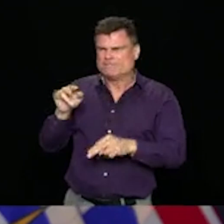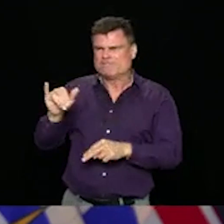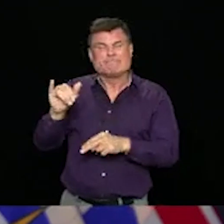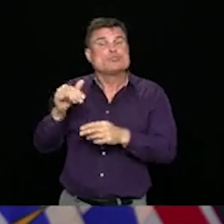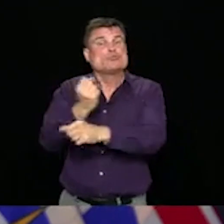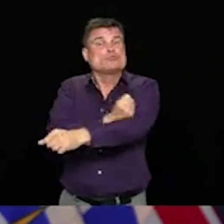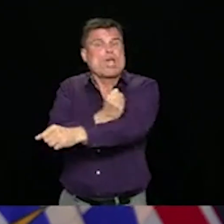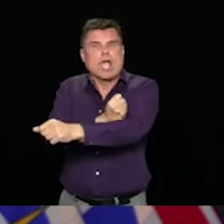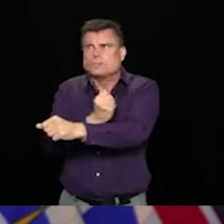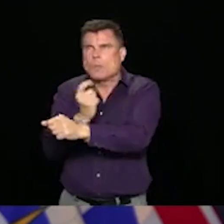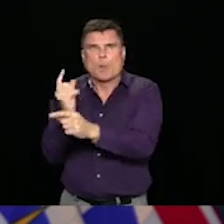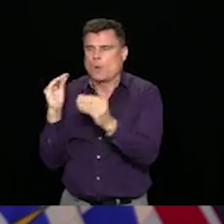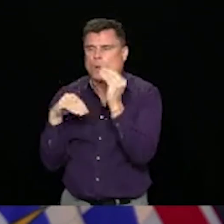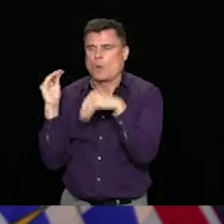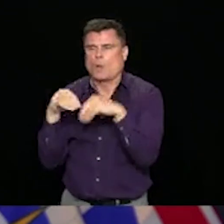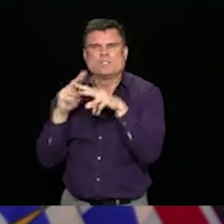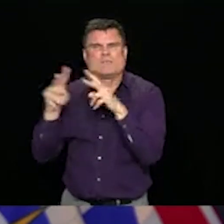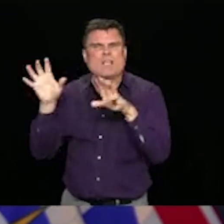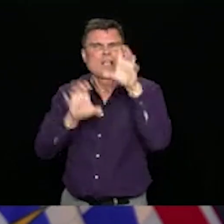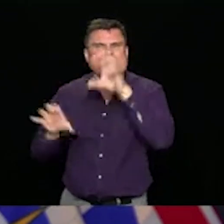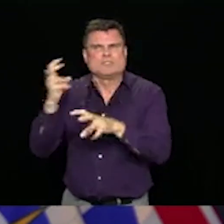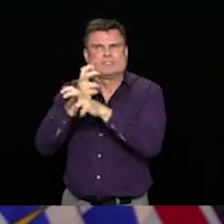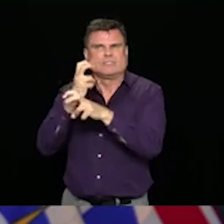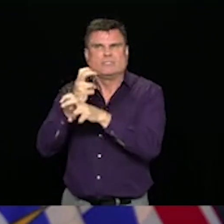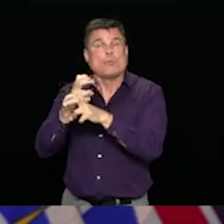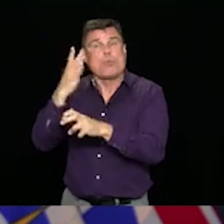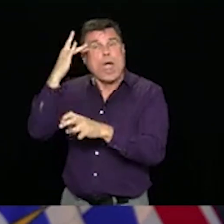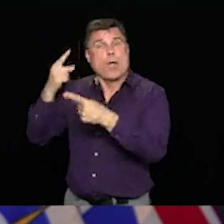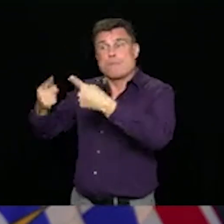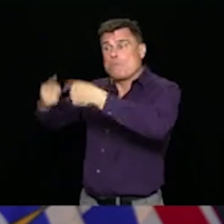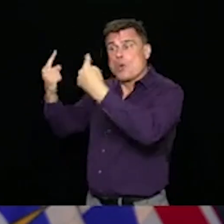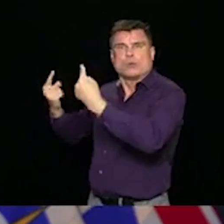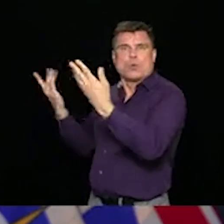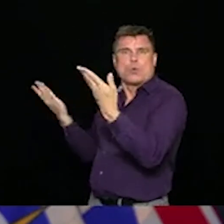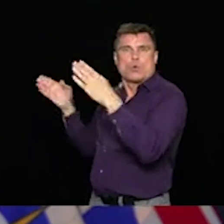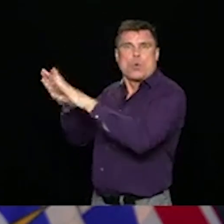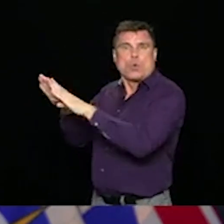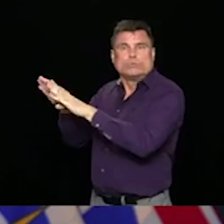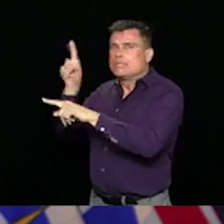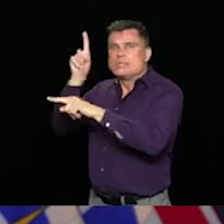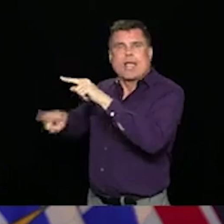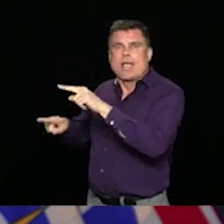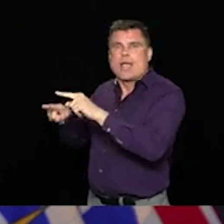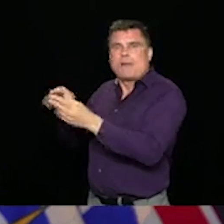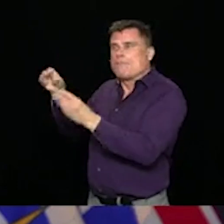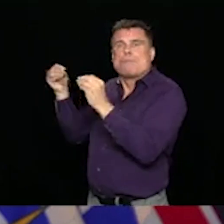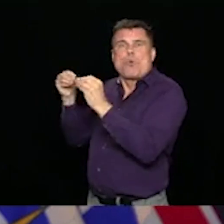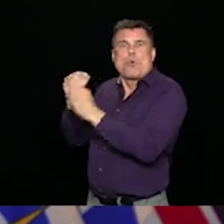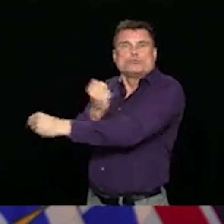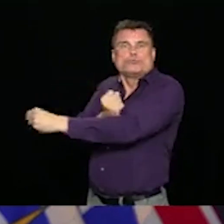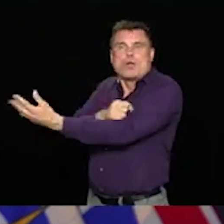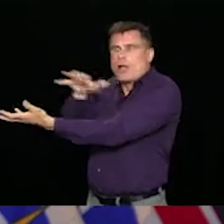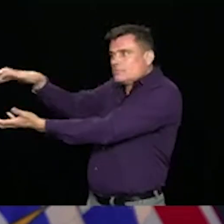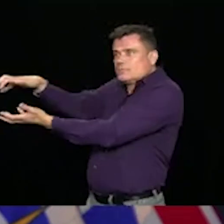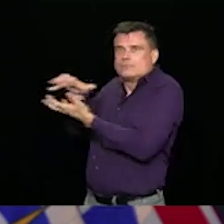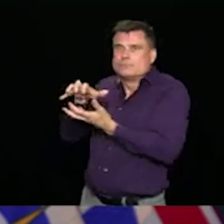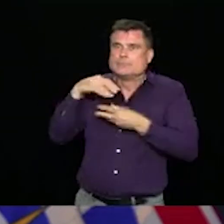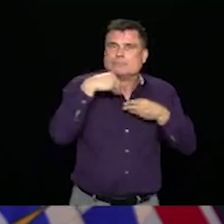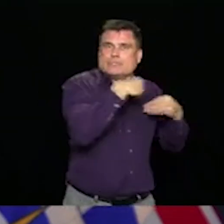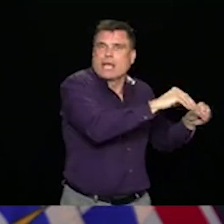the supply chains being cut off, as they have been for many other things. And drugs then being either manufactured